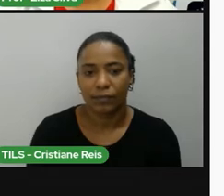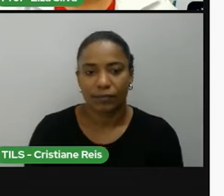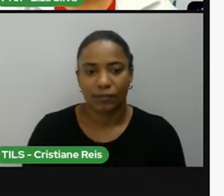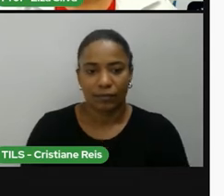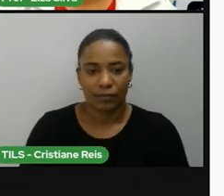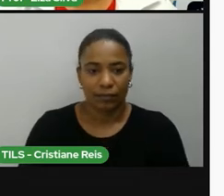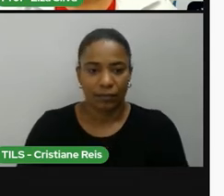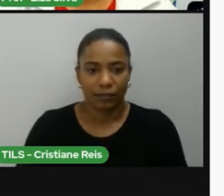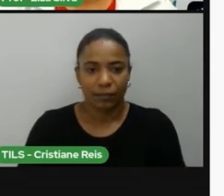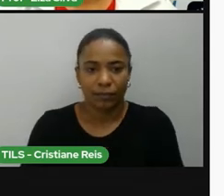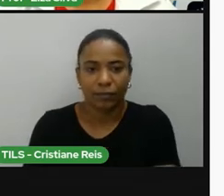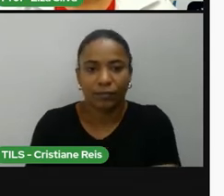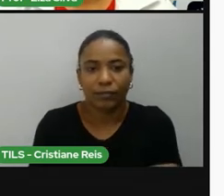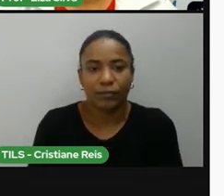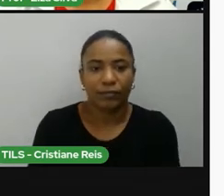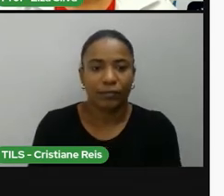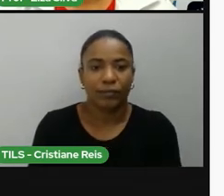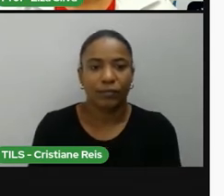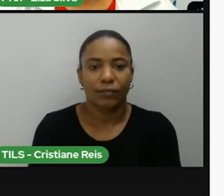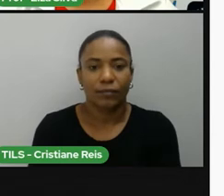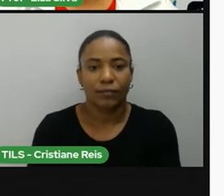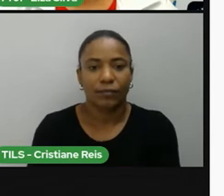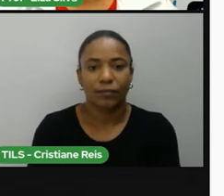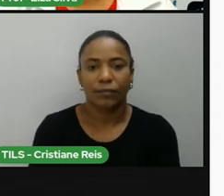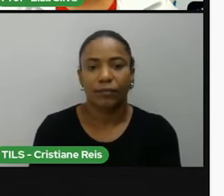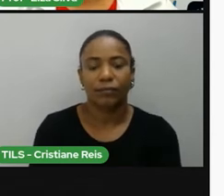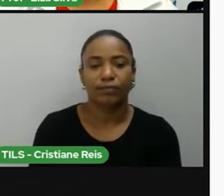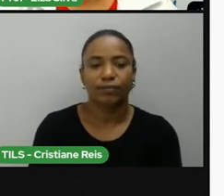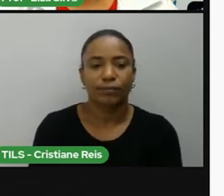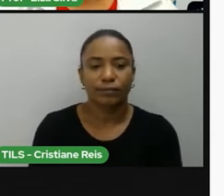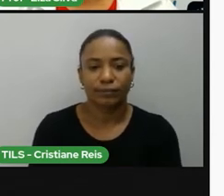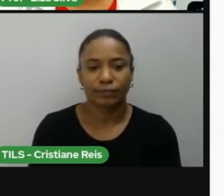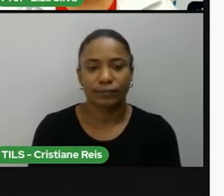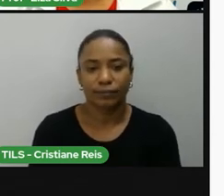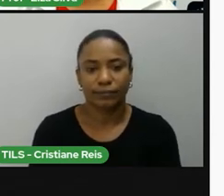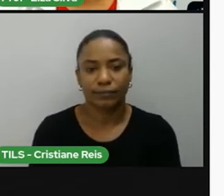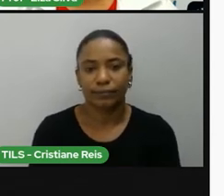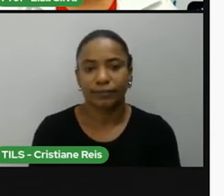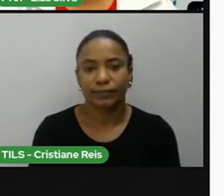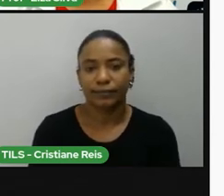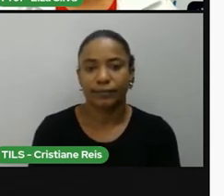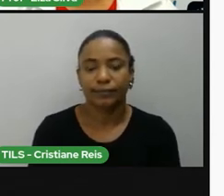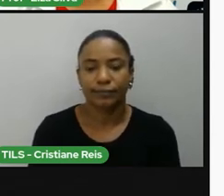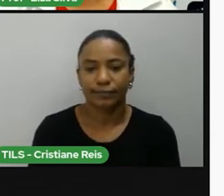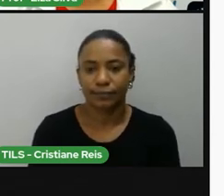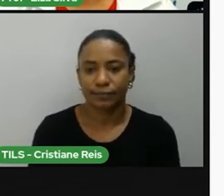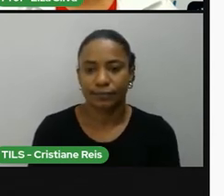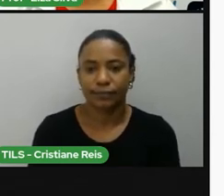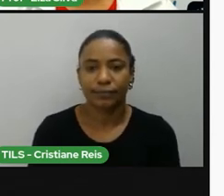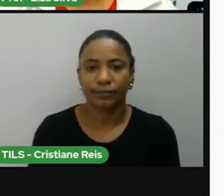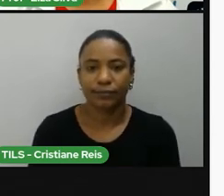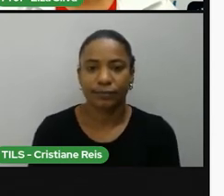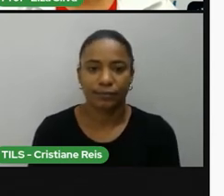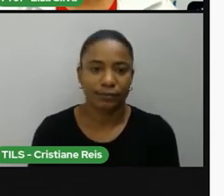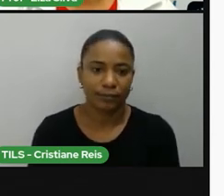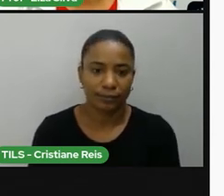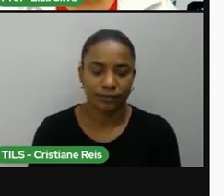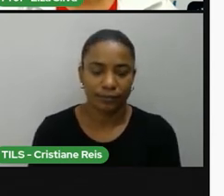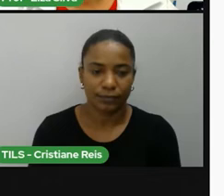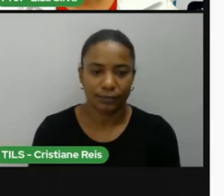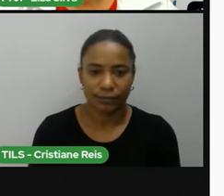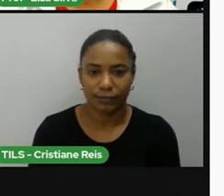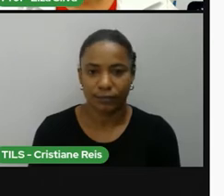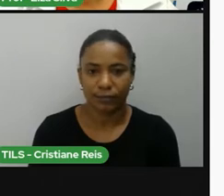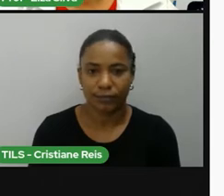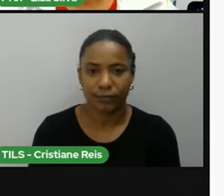economic and human rights for poor Americans of diverse backgrounds. He began to more frequently express his opposition to the war and his desire